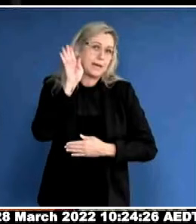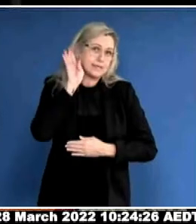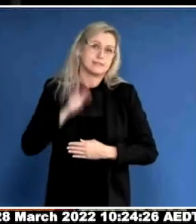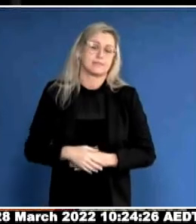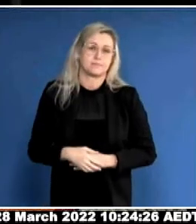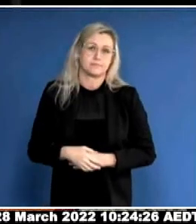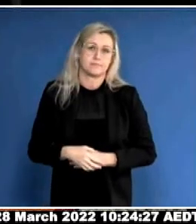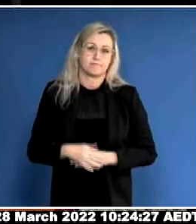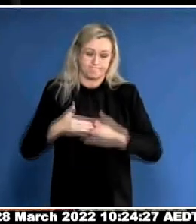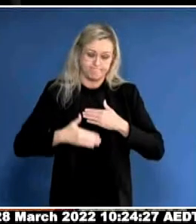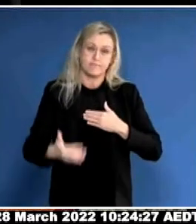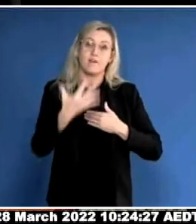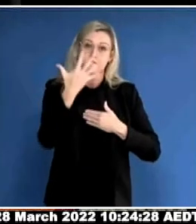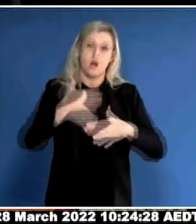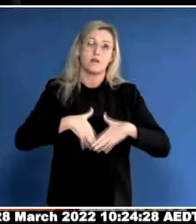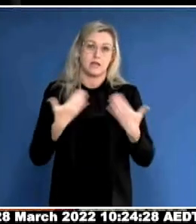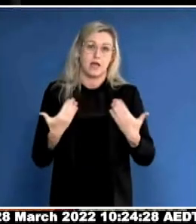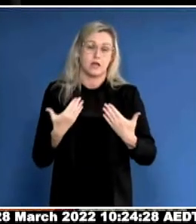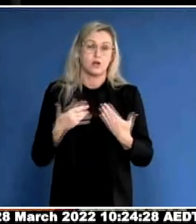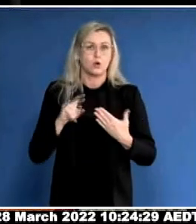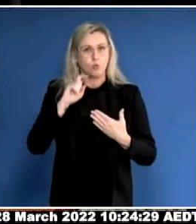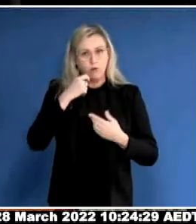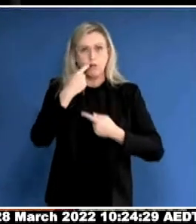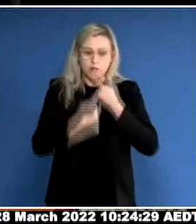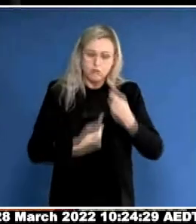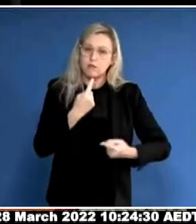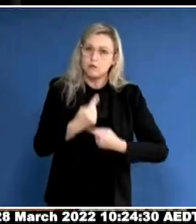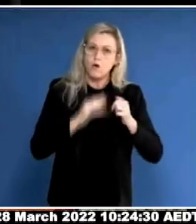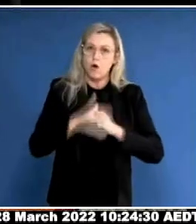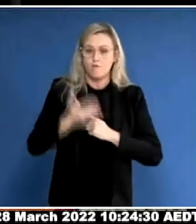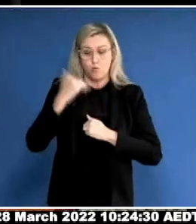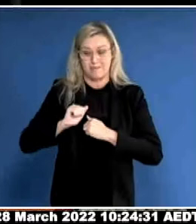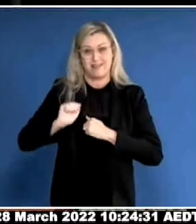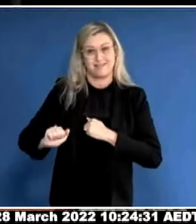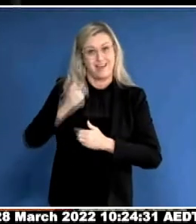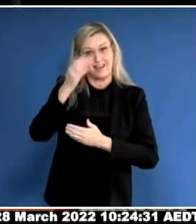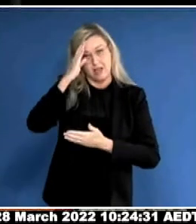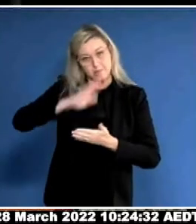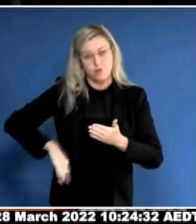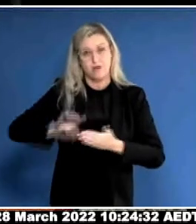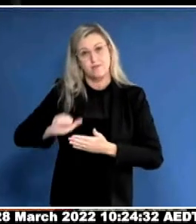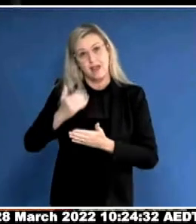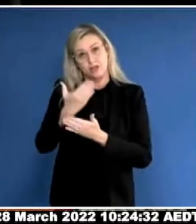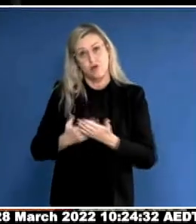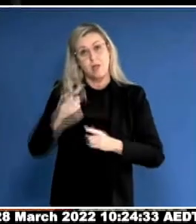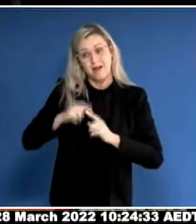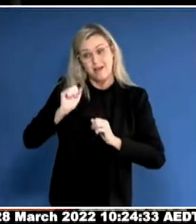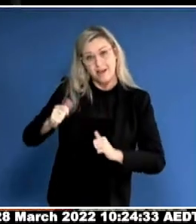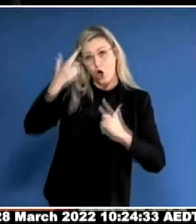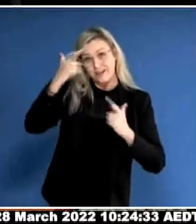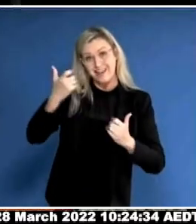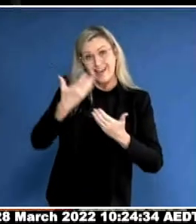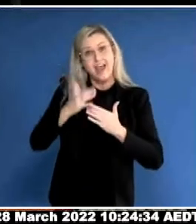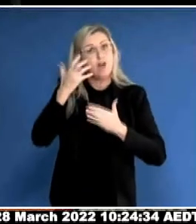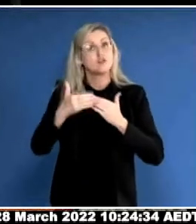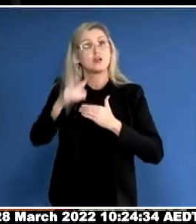5 days, you'll hear about the experiences of women, and many have recommendations for change. Our commissioners, in